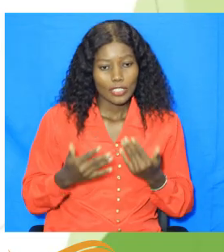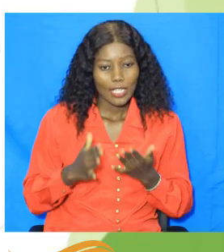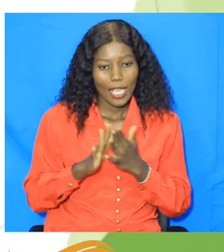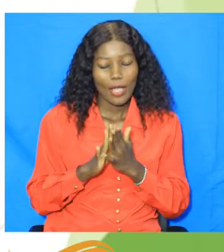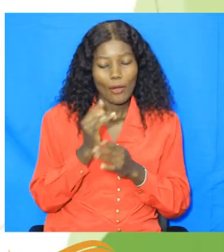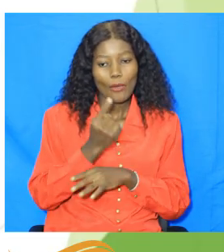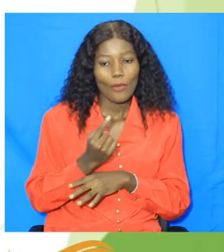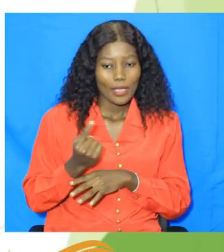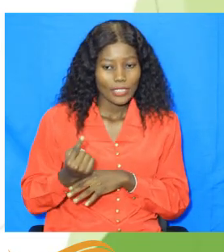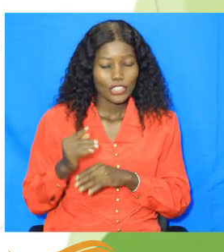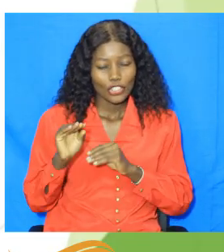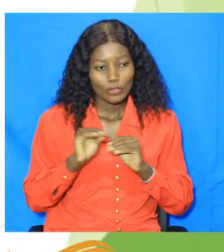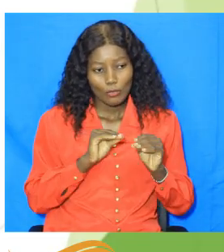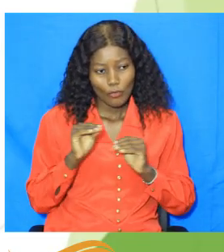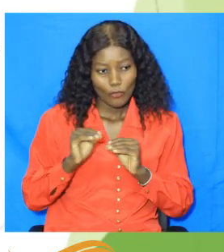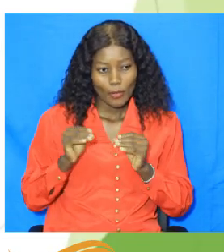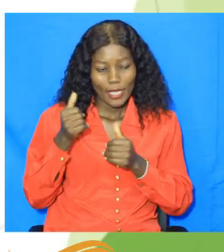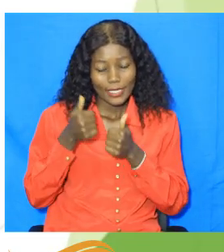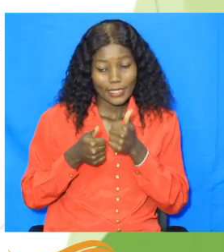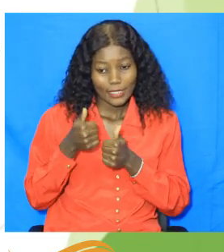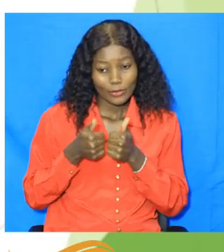and every movement that was